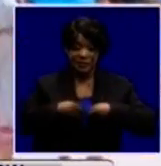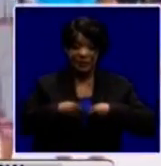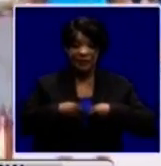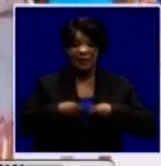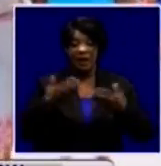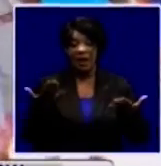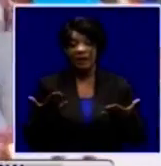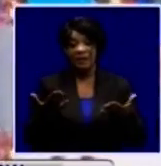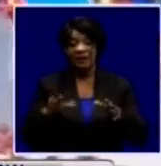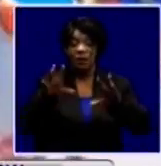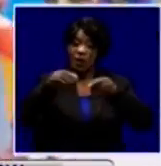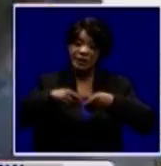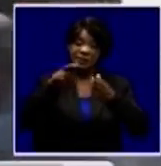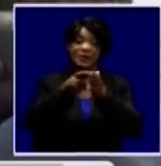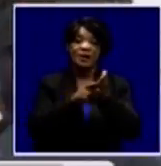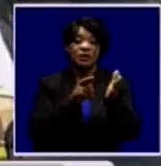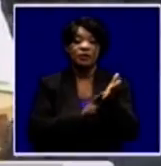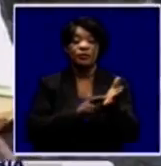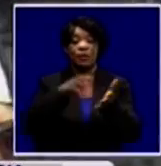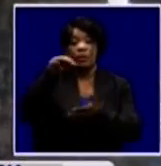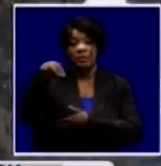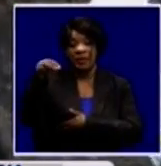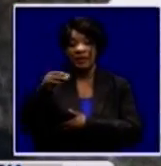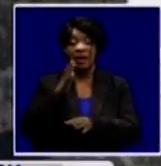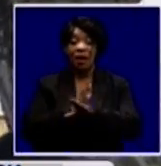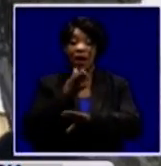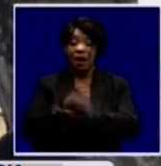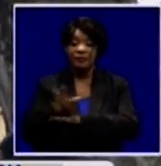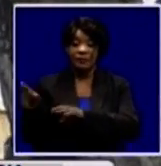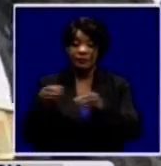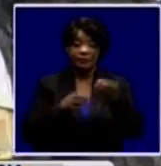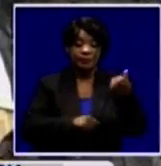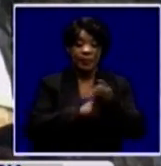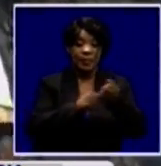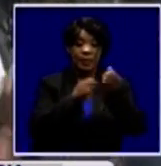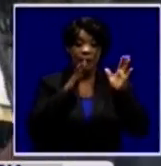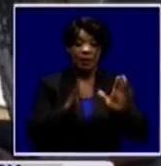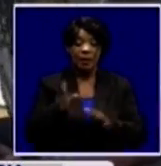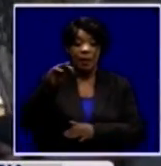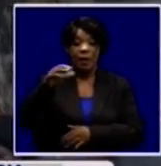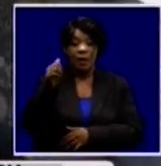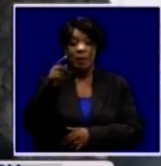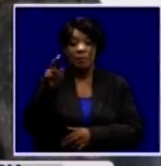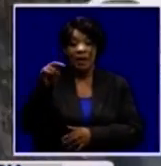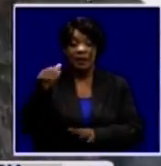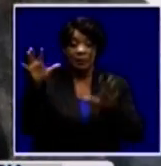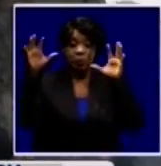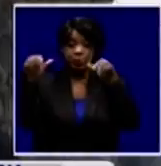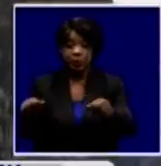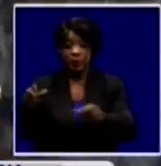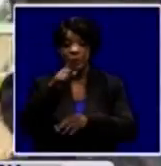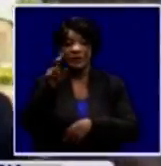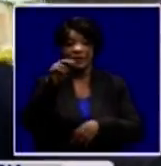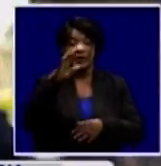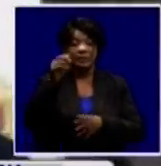them in her ruling. After the case was adjourned, supporters of Mr. Makina then descended on the ZNBC camera person Kashete